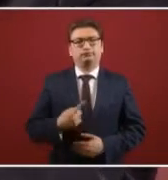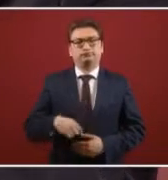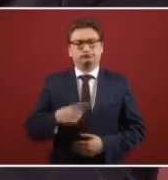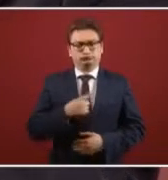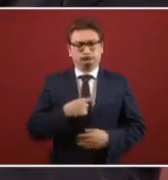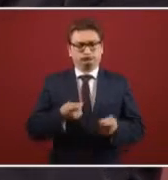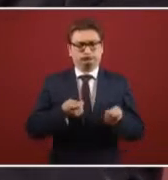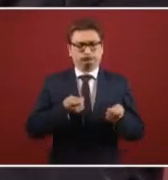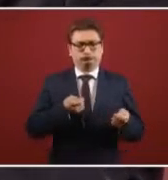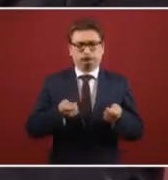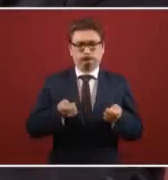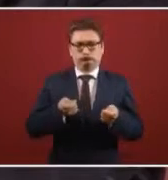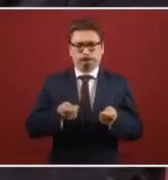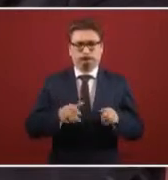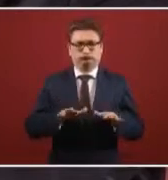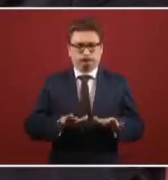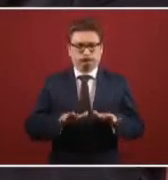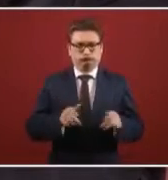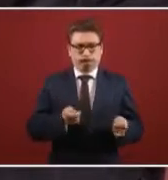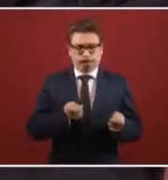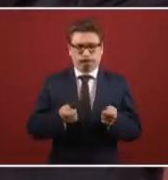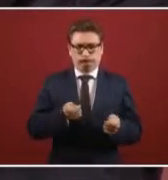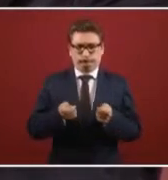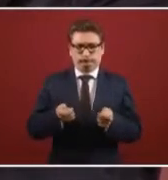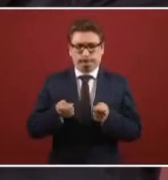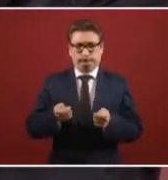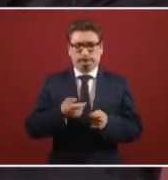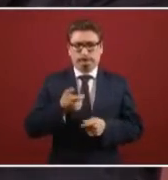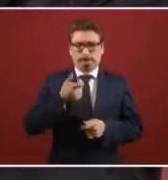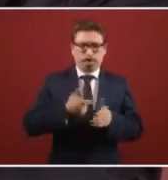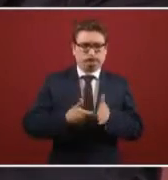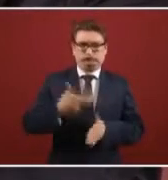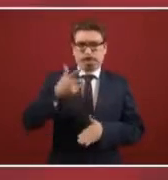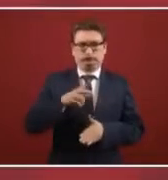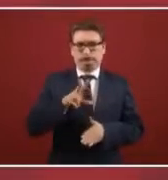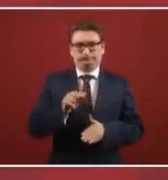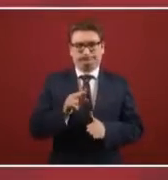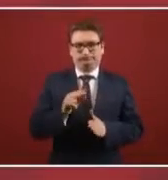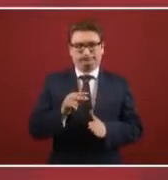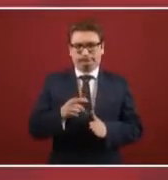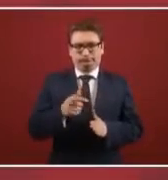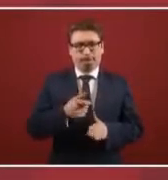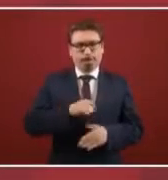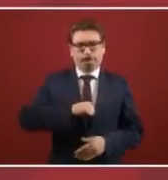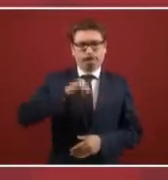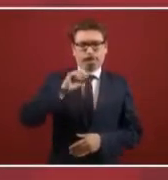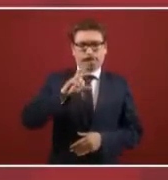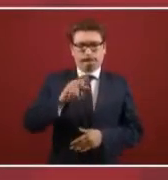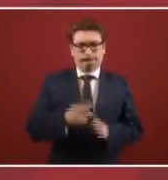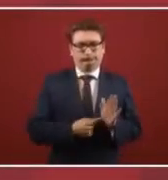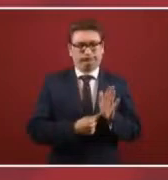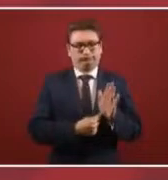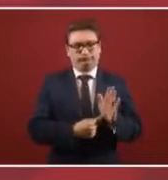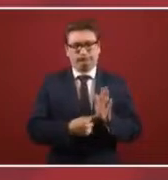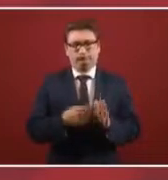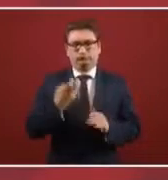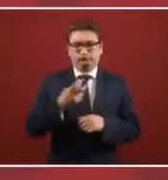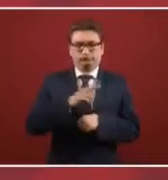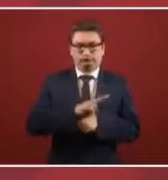control this under control, estos precios, these prices, que no se disparen, that they don't que no take haya